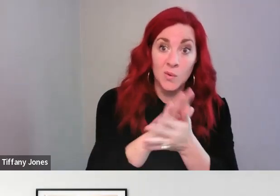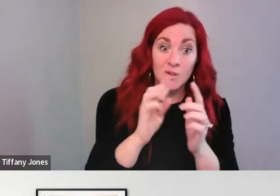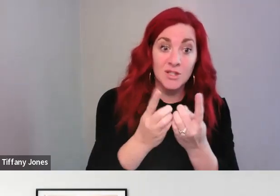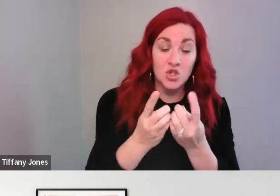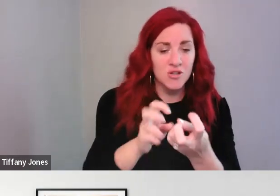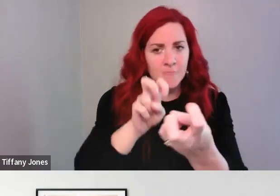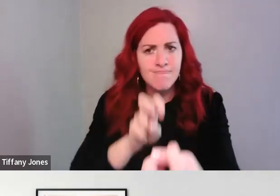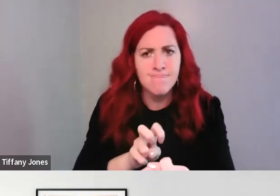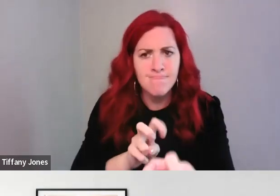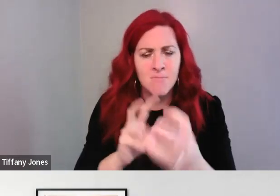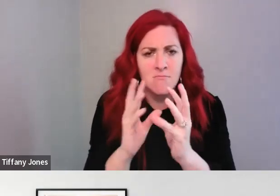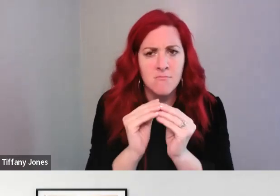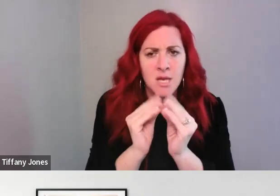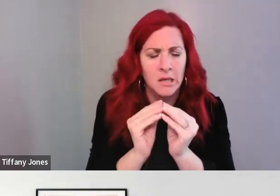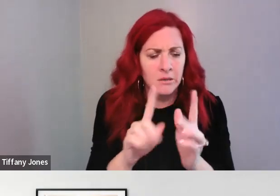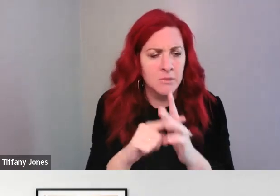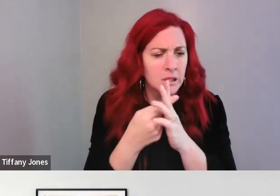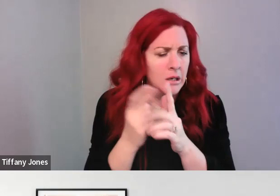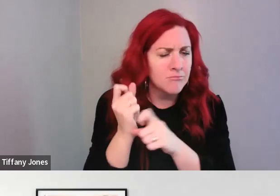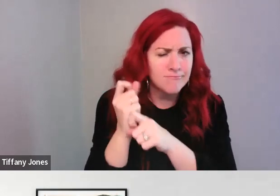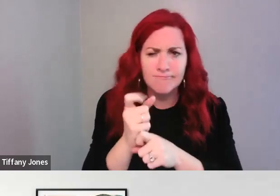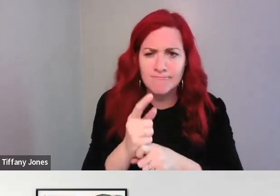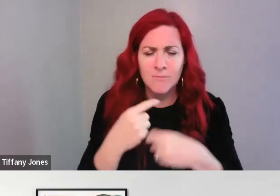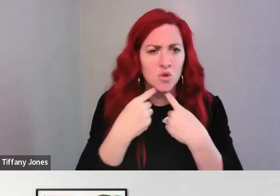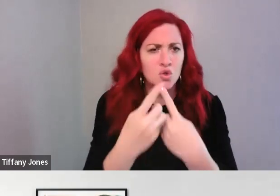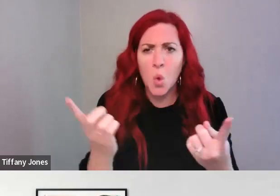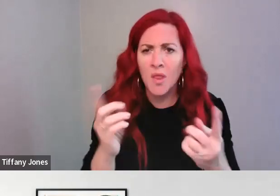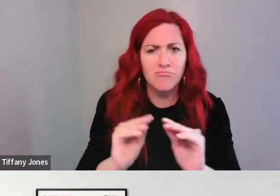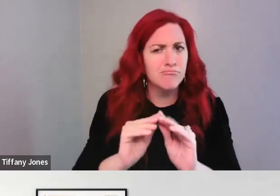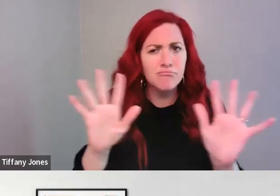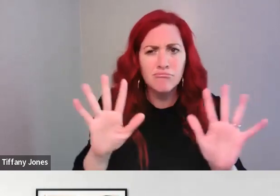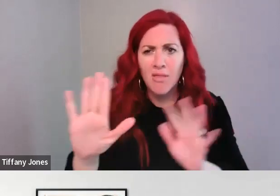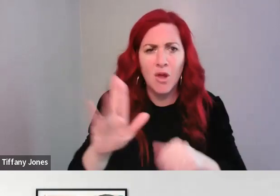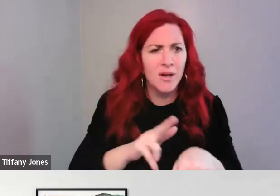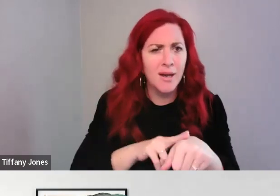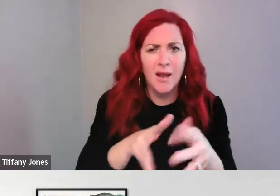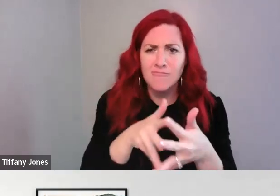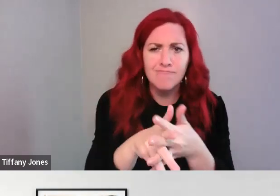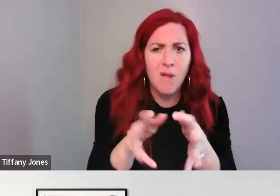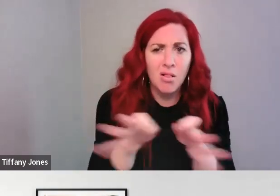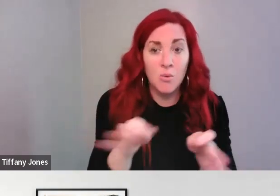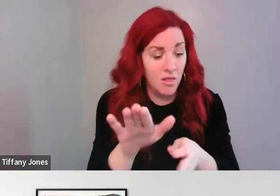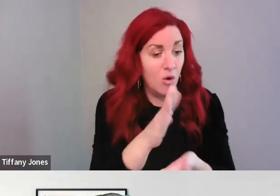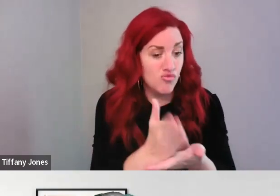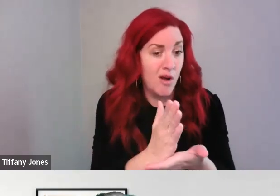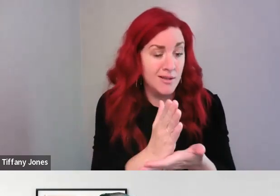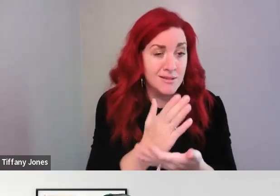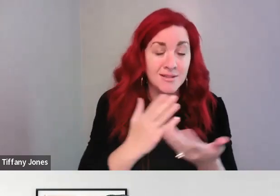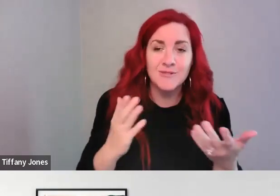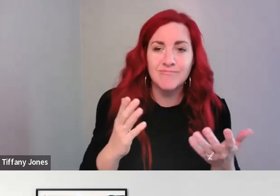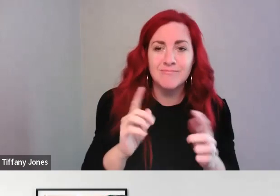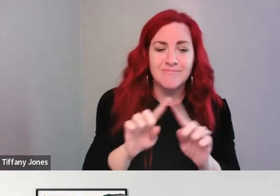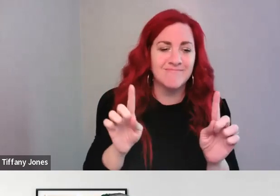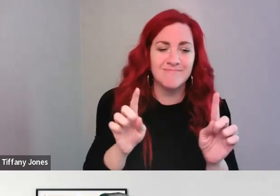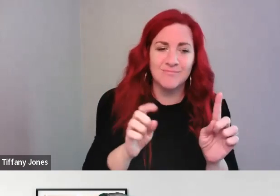parents down at the beginning of every year and told them in plain language and in their native language what their rights are. But that's